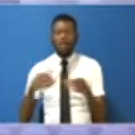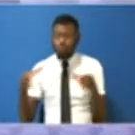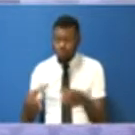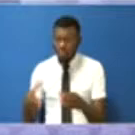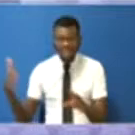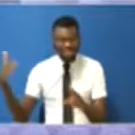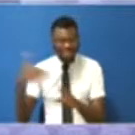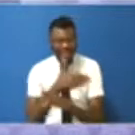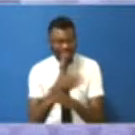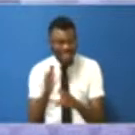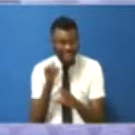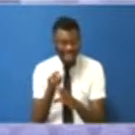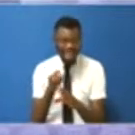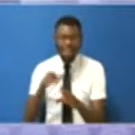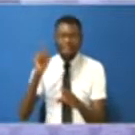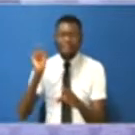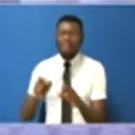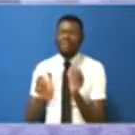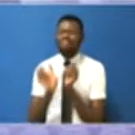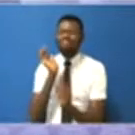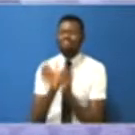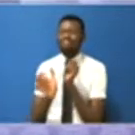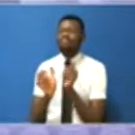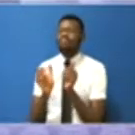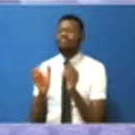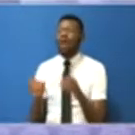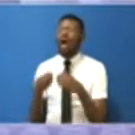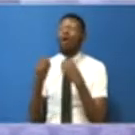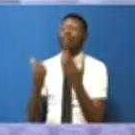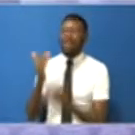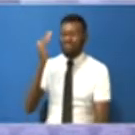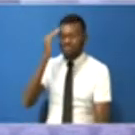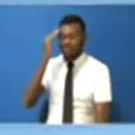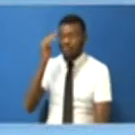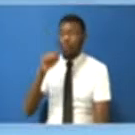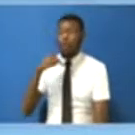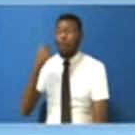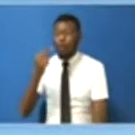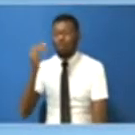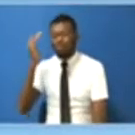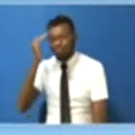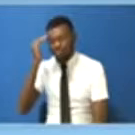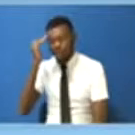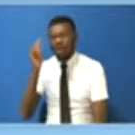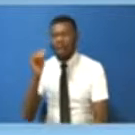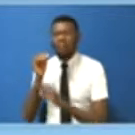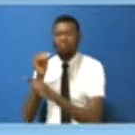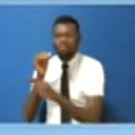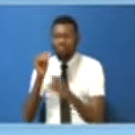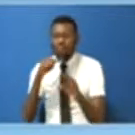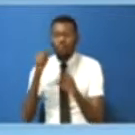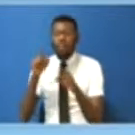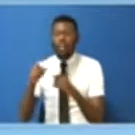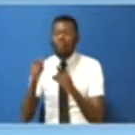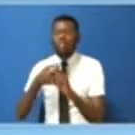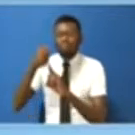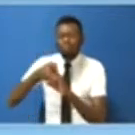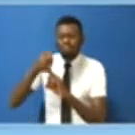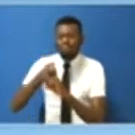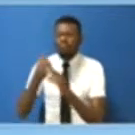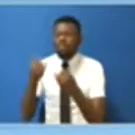with because we have the numbers and we know who they are and you have seen them even in the campaign season i'm trying to fight and hide behind